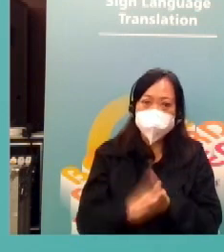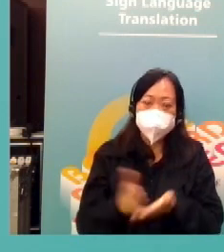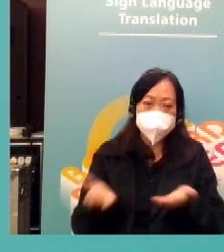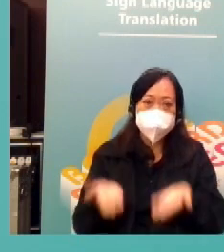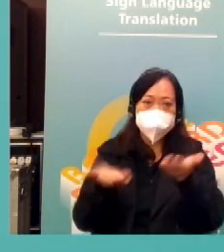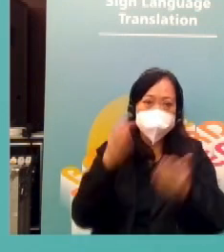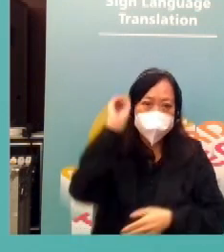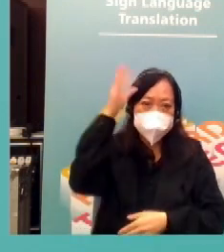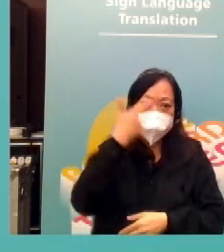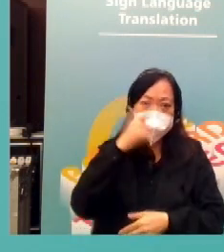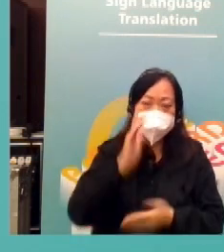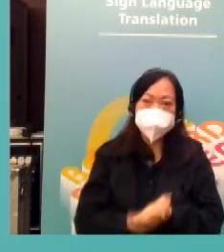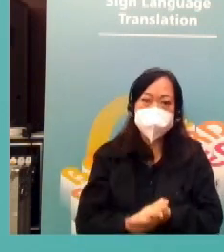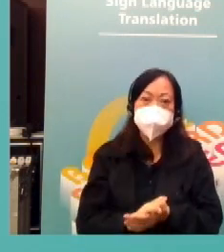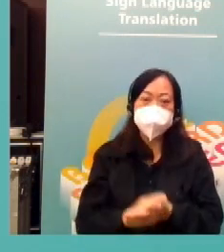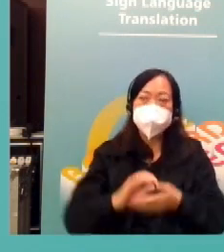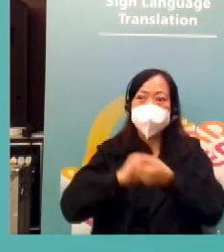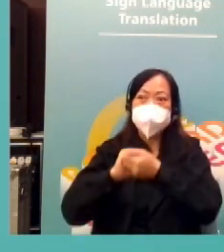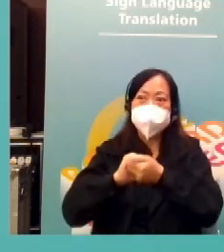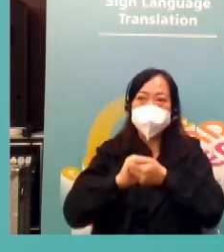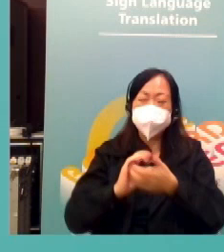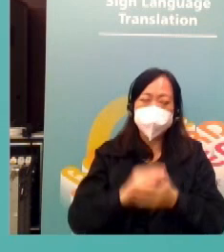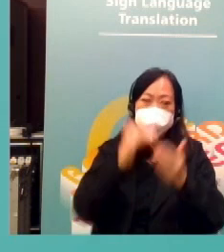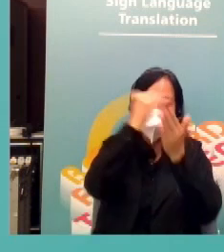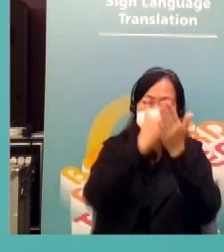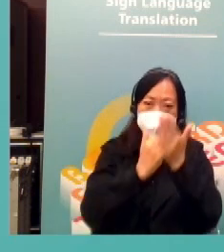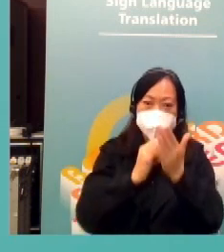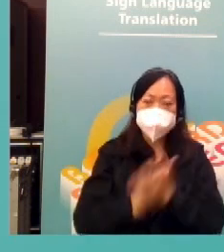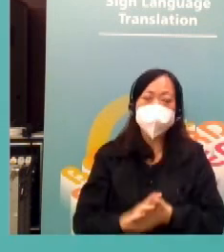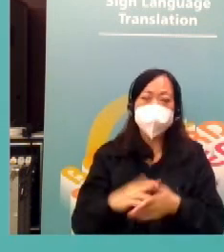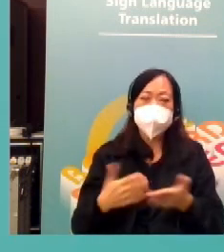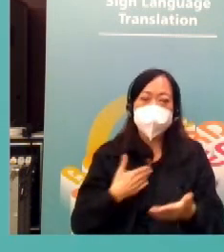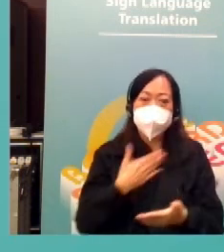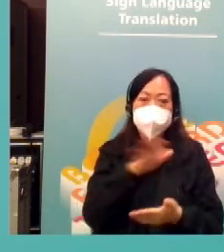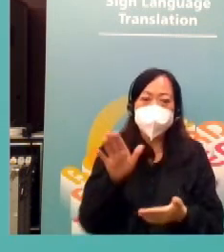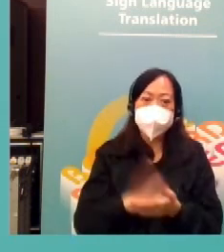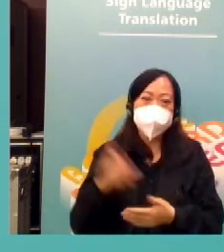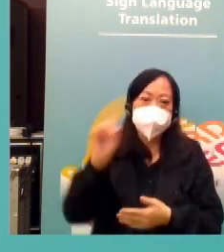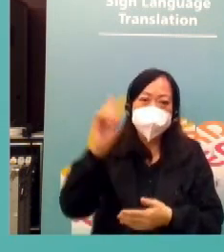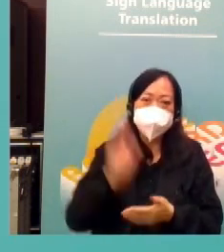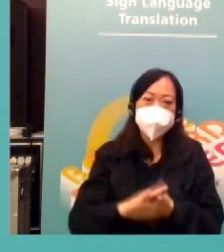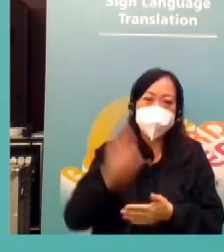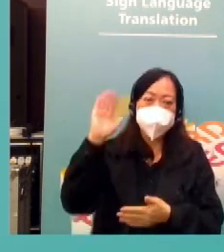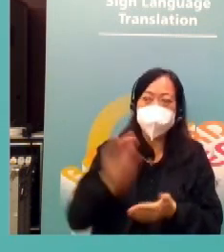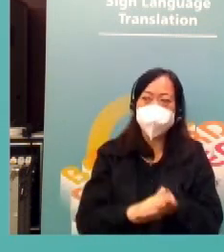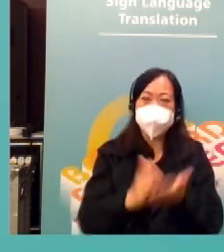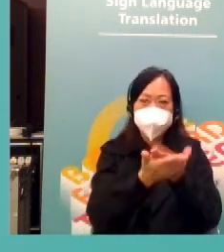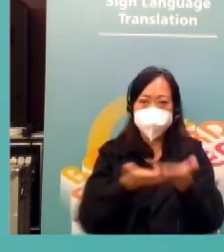us. What's the secret sauce? How could we repeat that? Could you tell us a little bit about that?